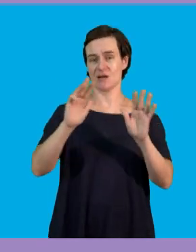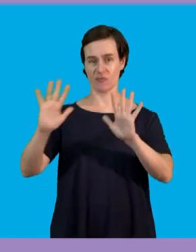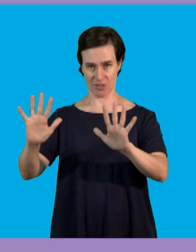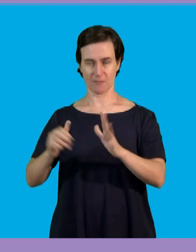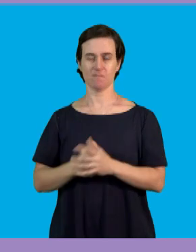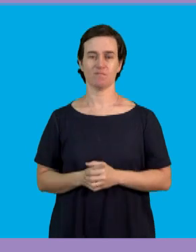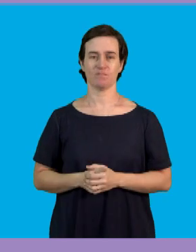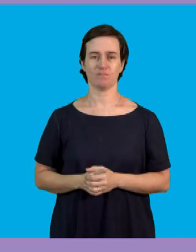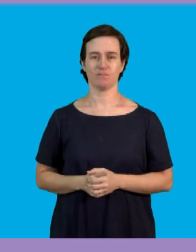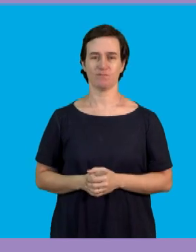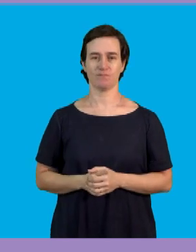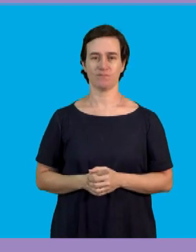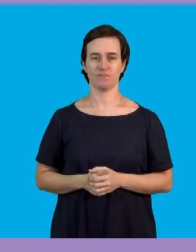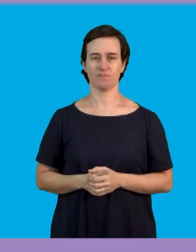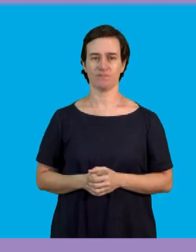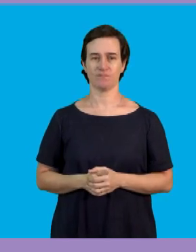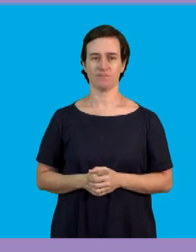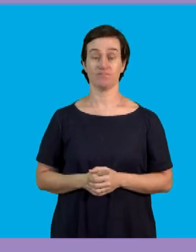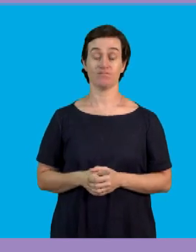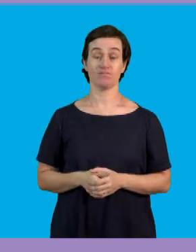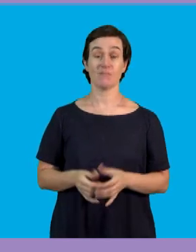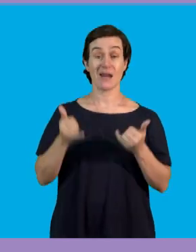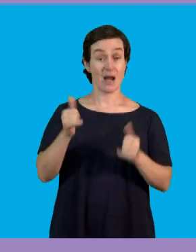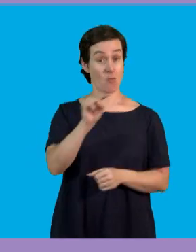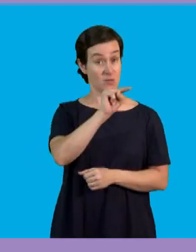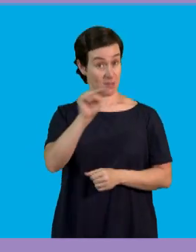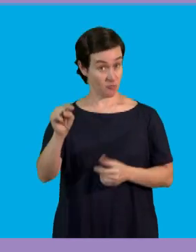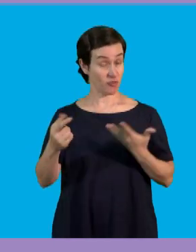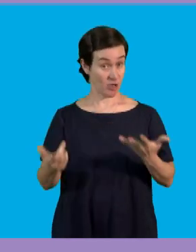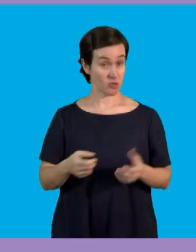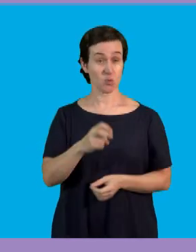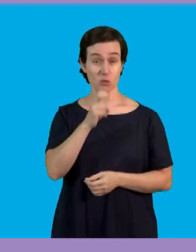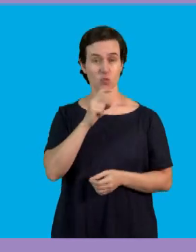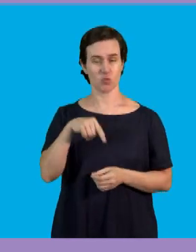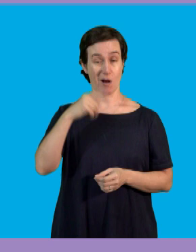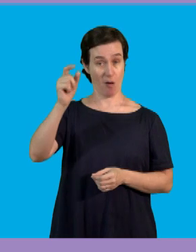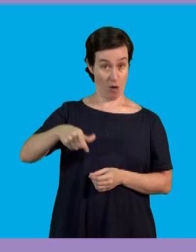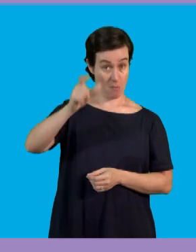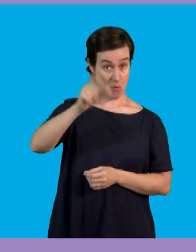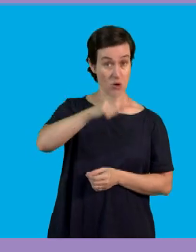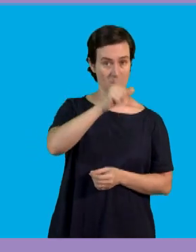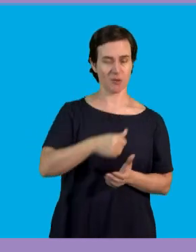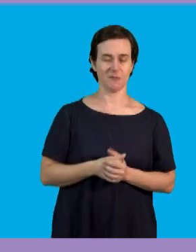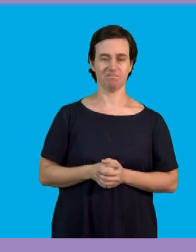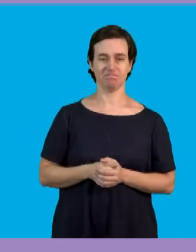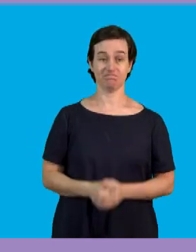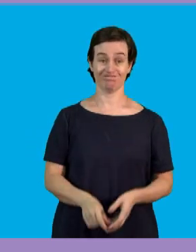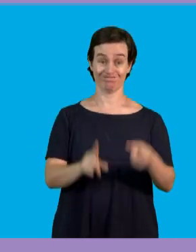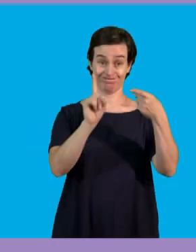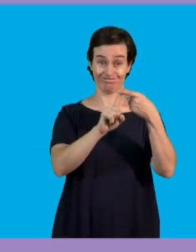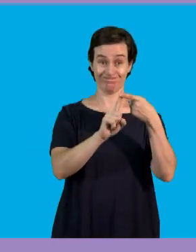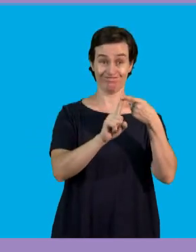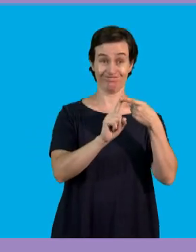48,910. Let's do some subtraction using our columns. So we have